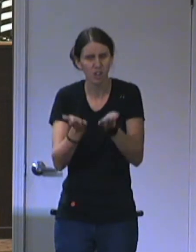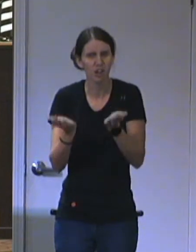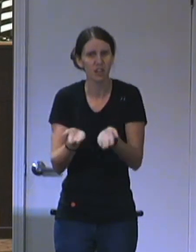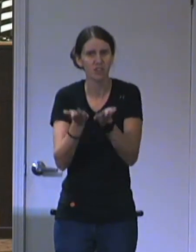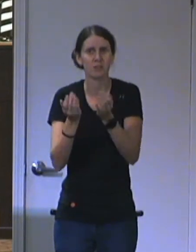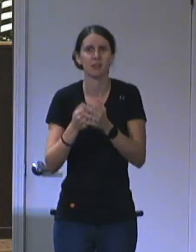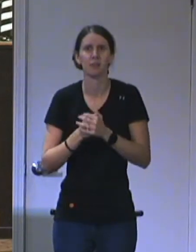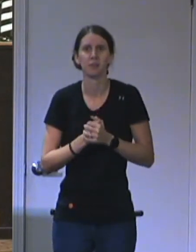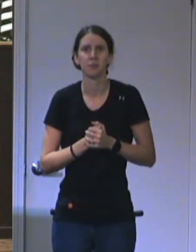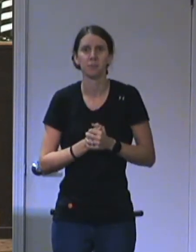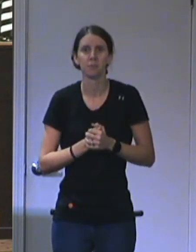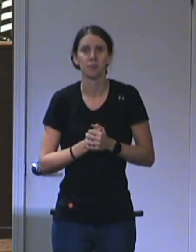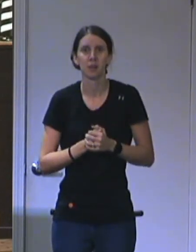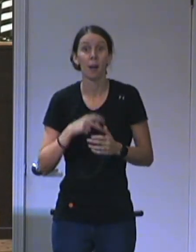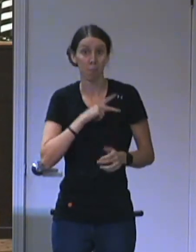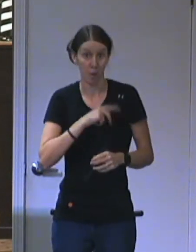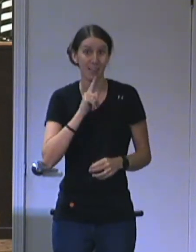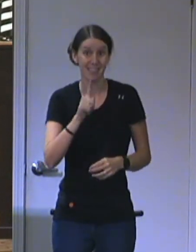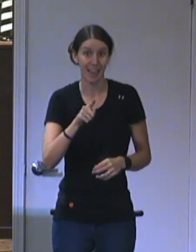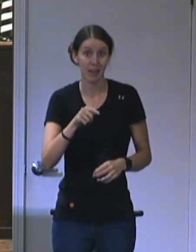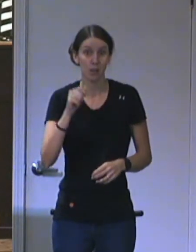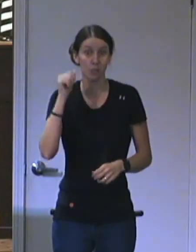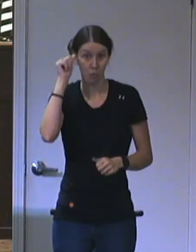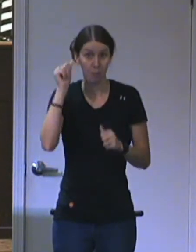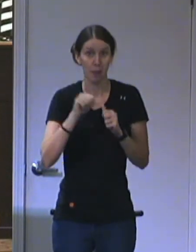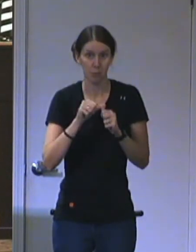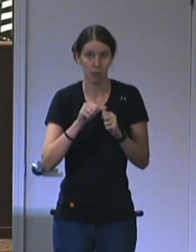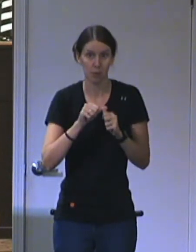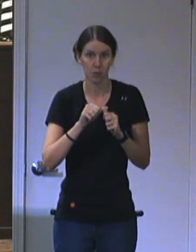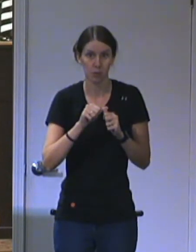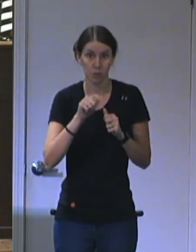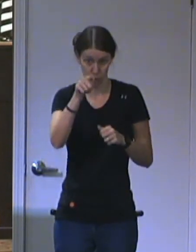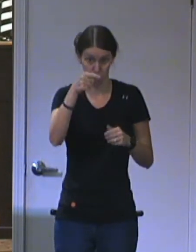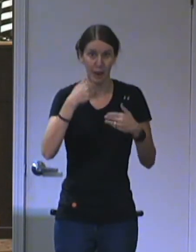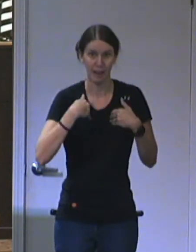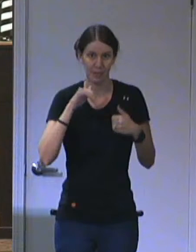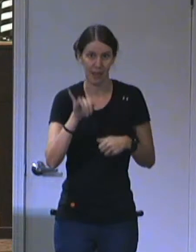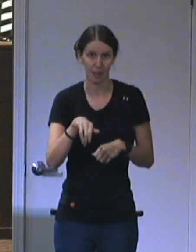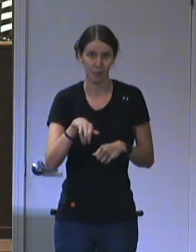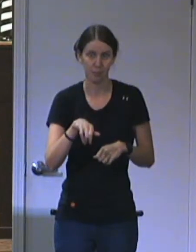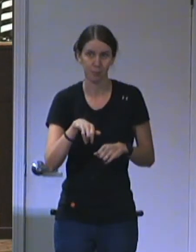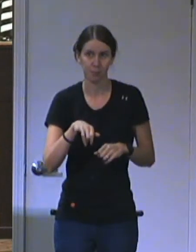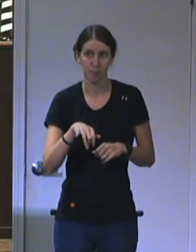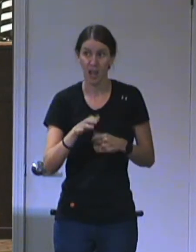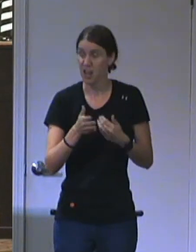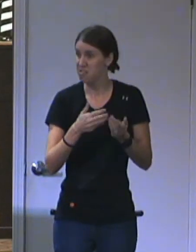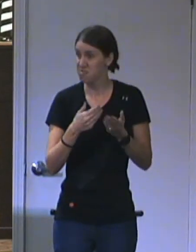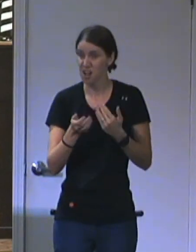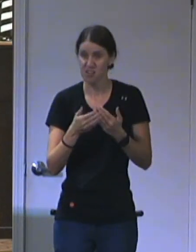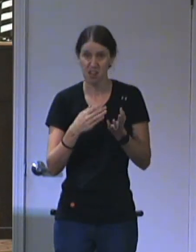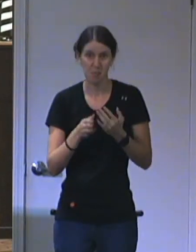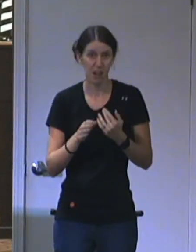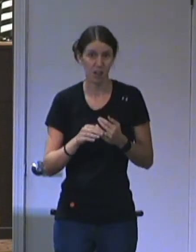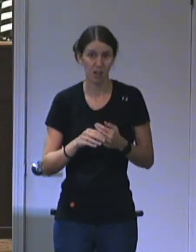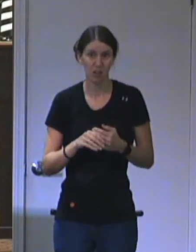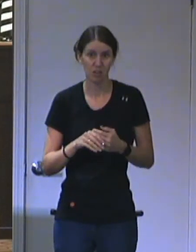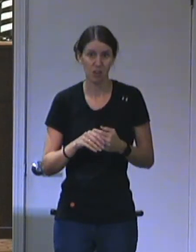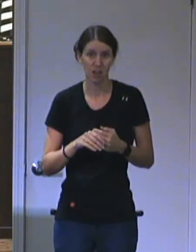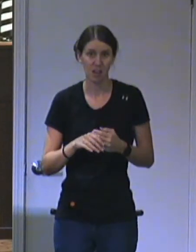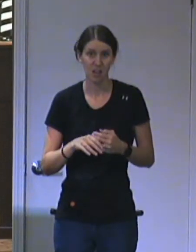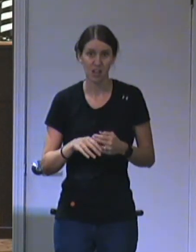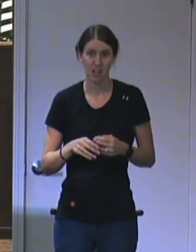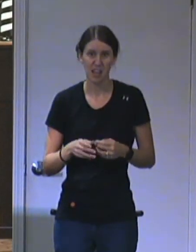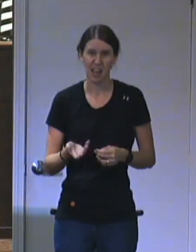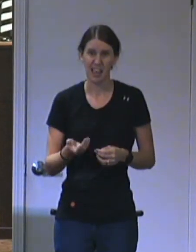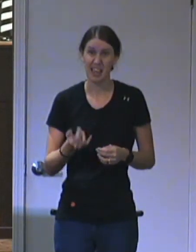He says, remember, that's going on here. And so he says, regardless of how badly